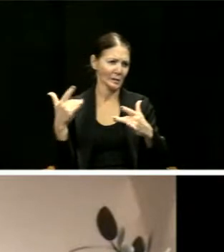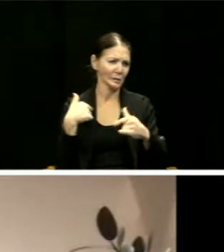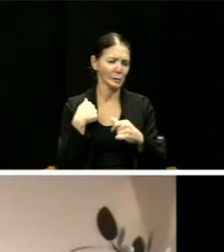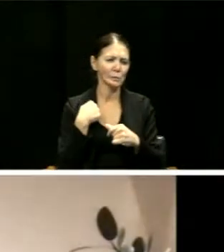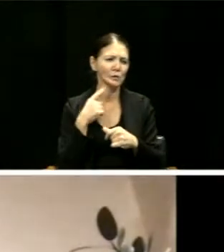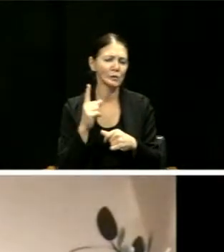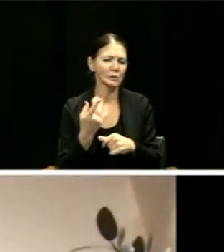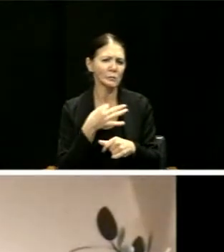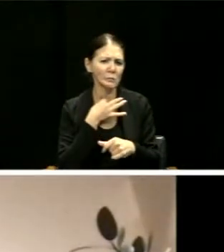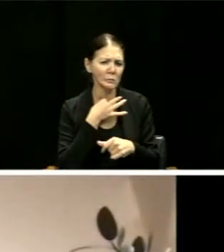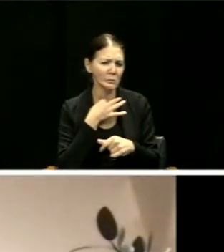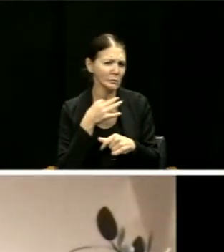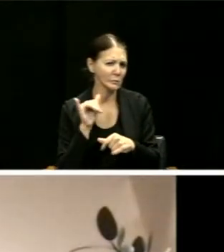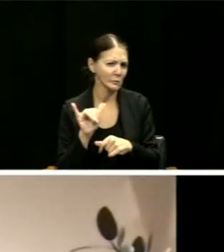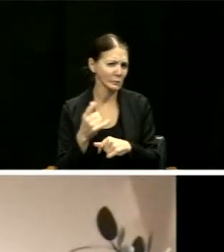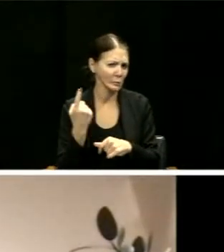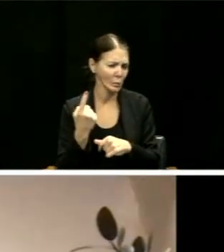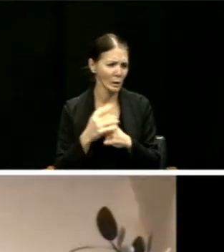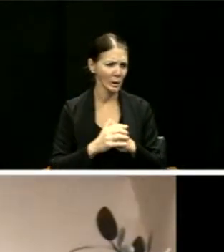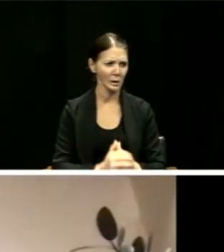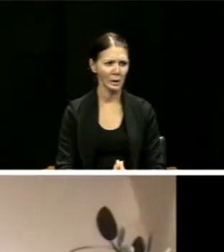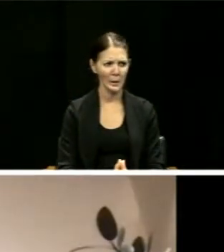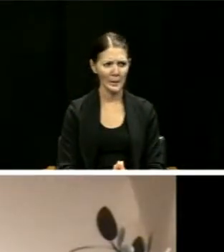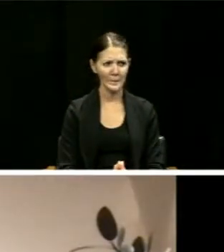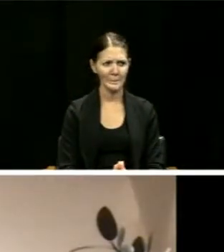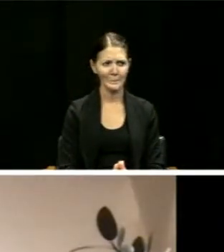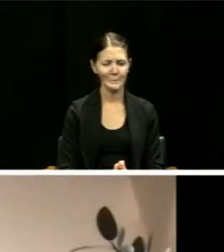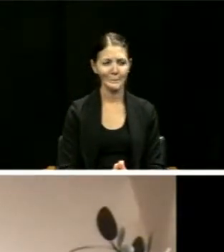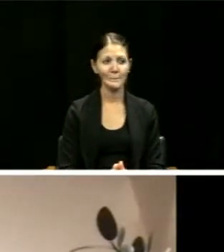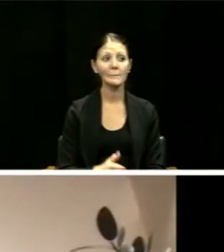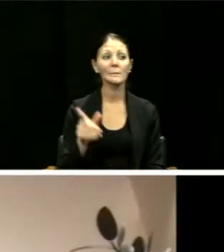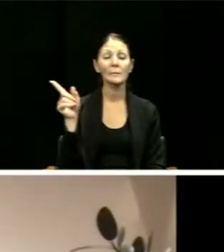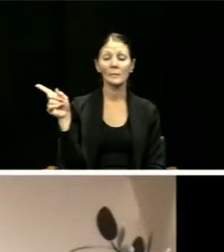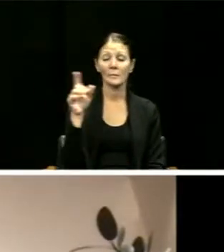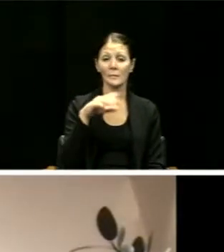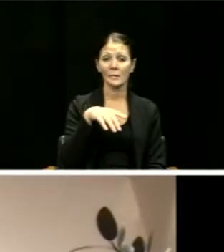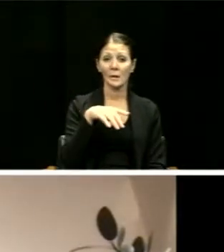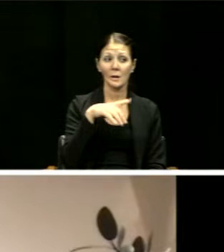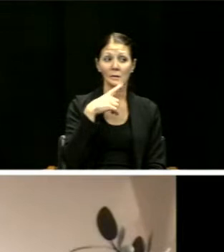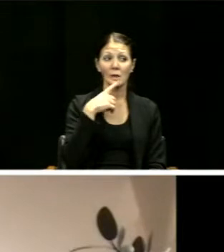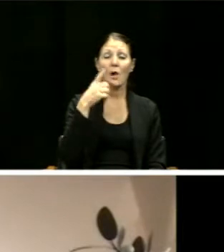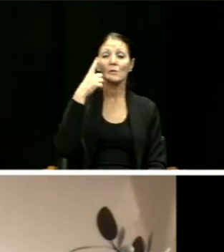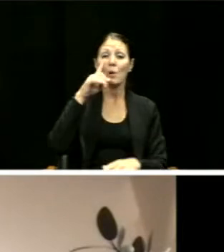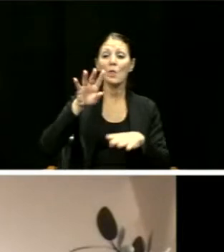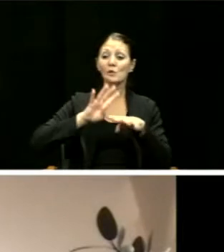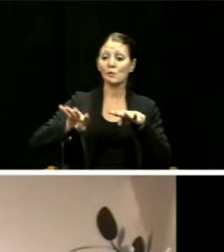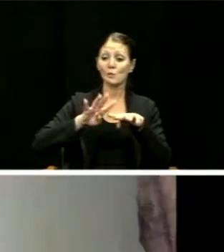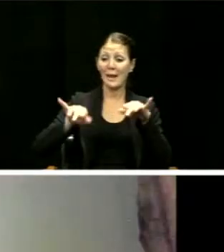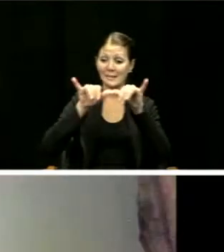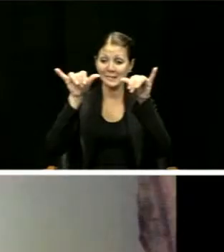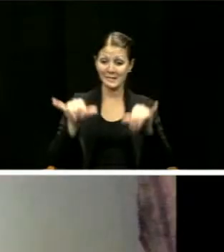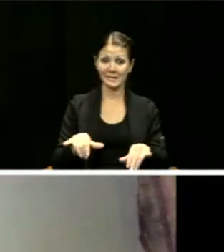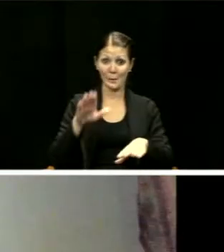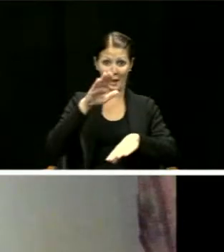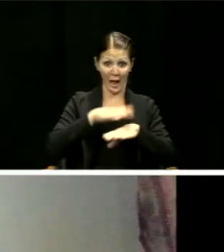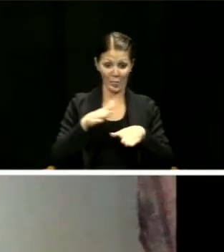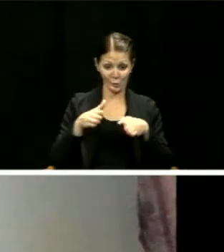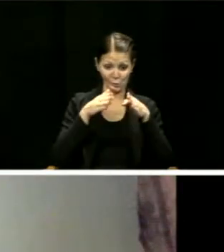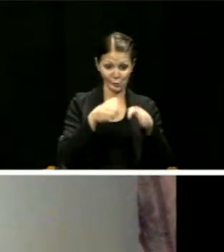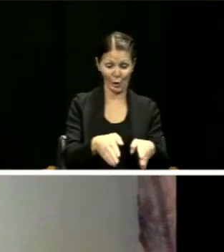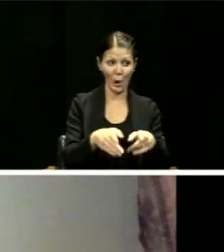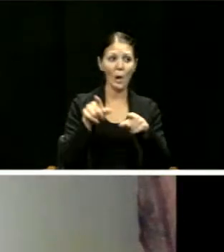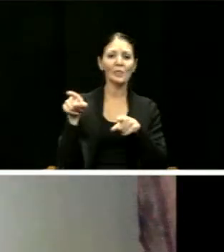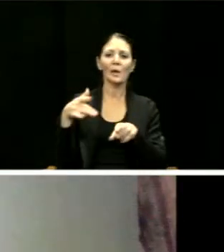all. That's my only question. So for the drainage systems that are in the roadway, they are